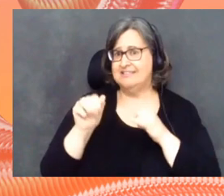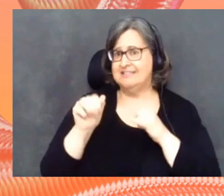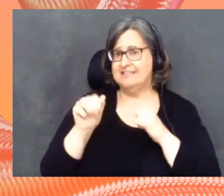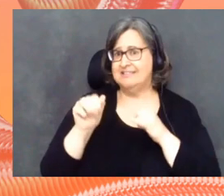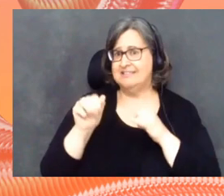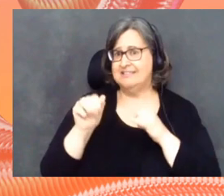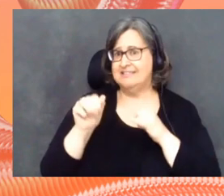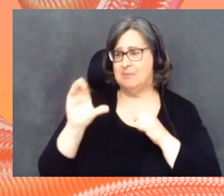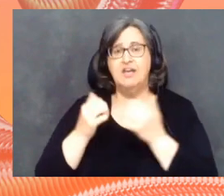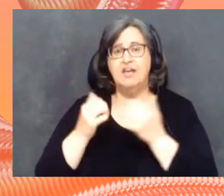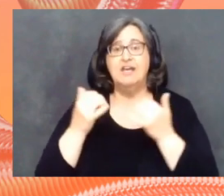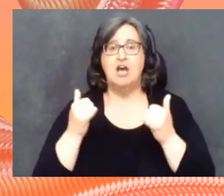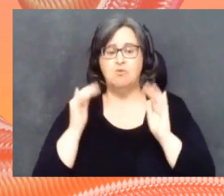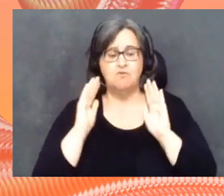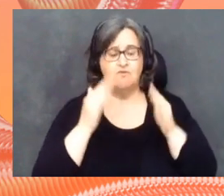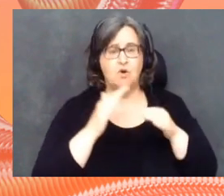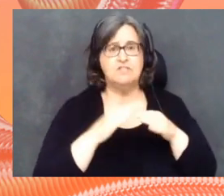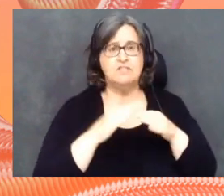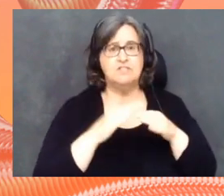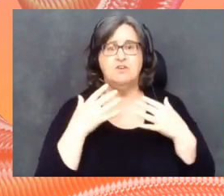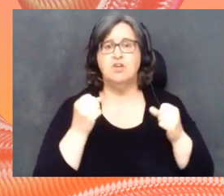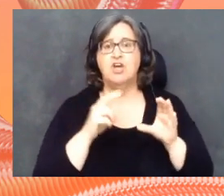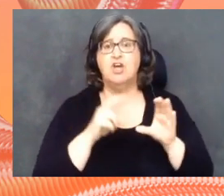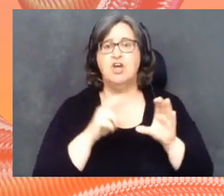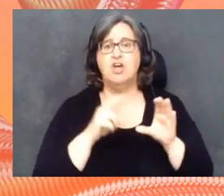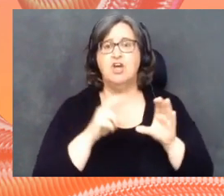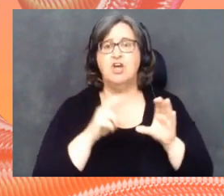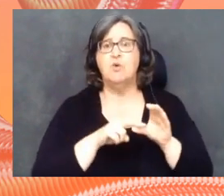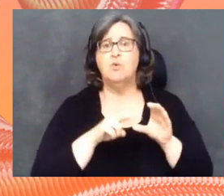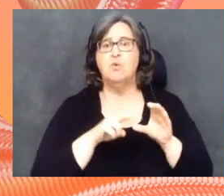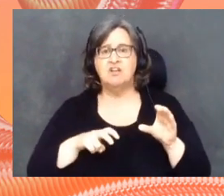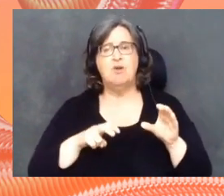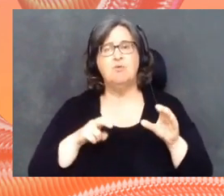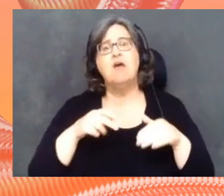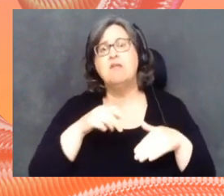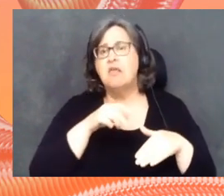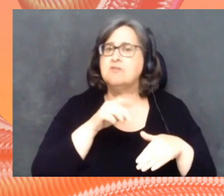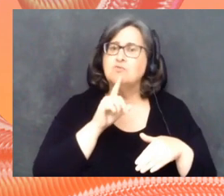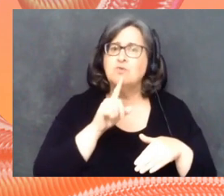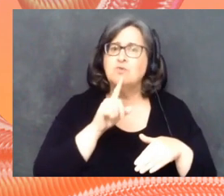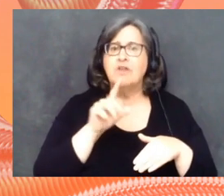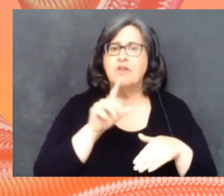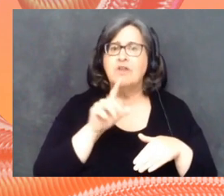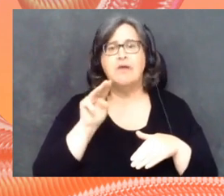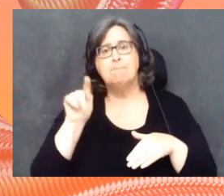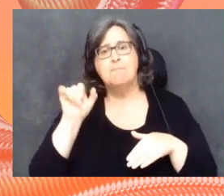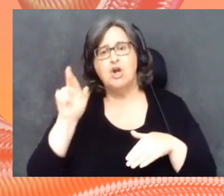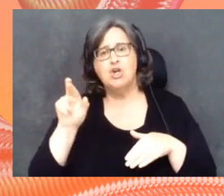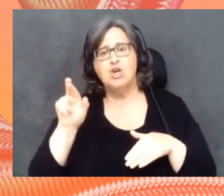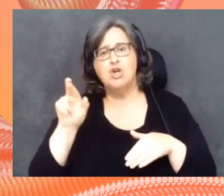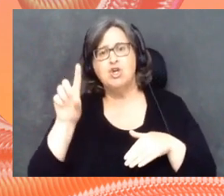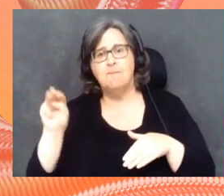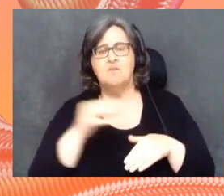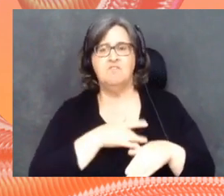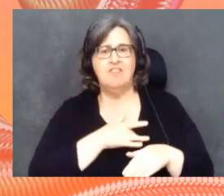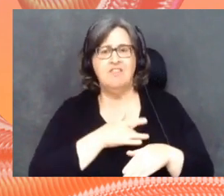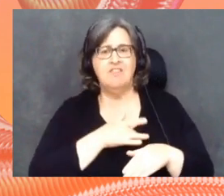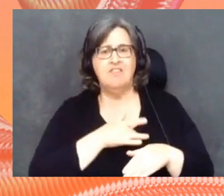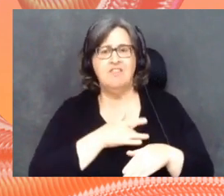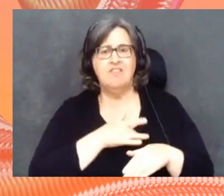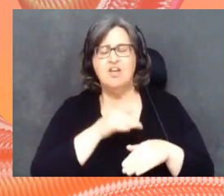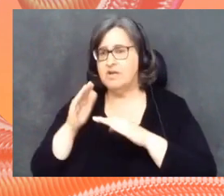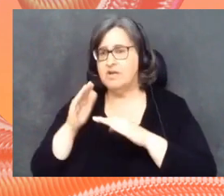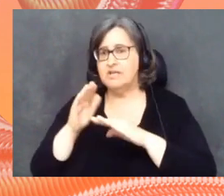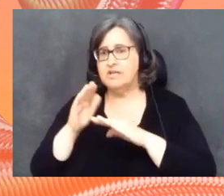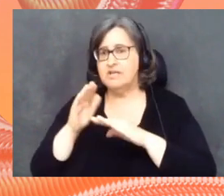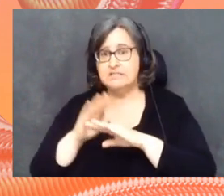towards healing by stepping away from patterns of martyrdom and moving towards lives that are centered in yes, centered